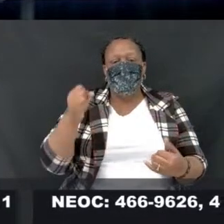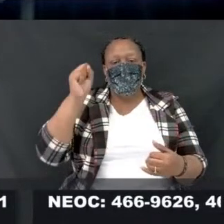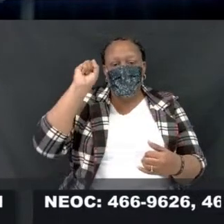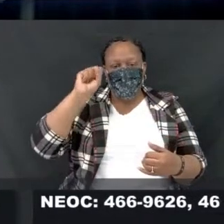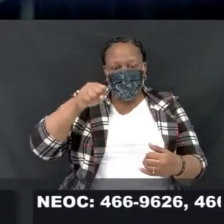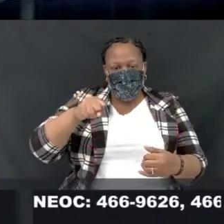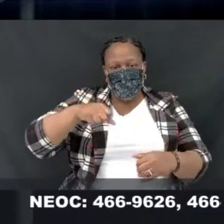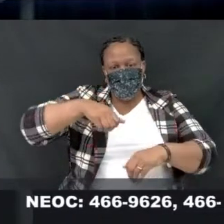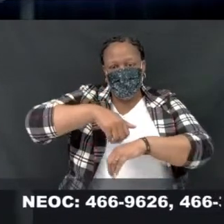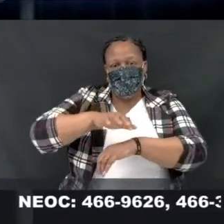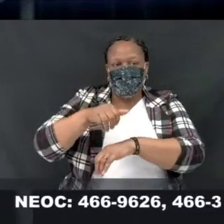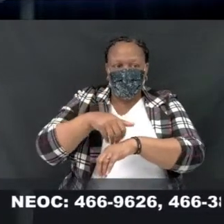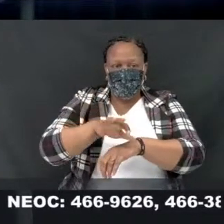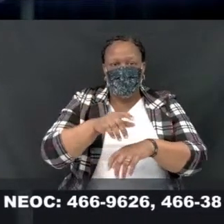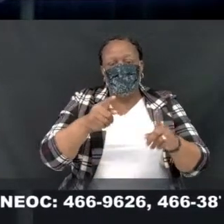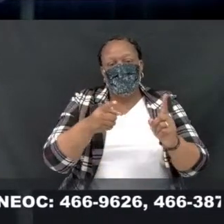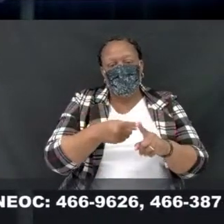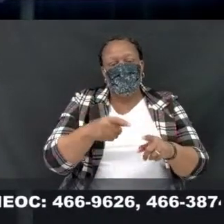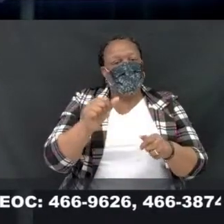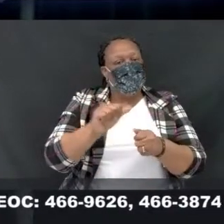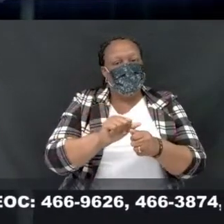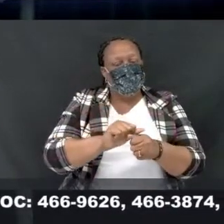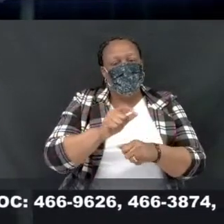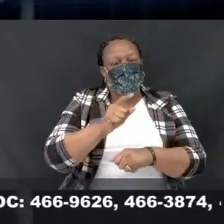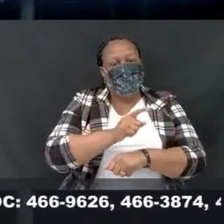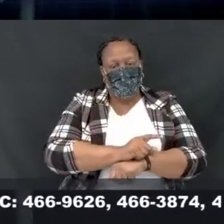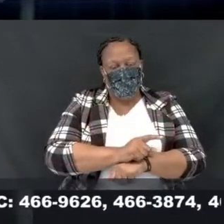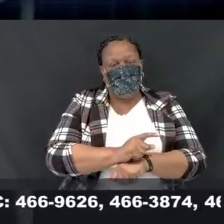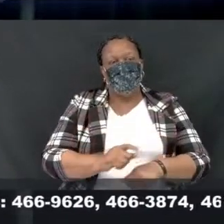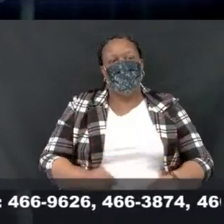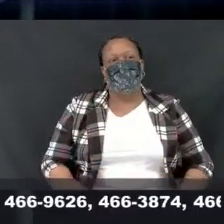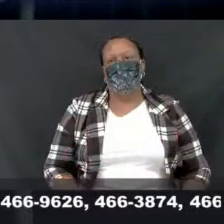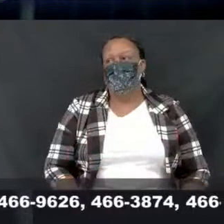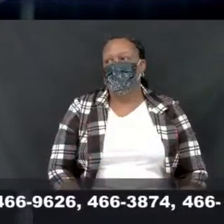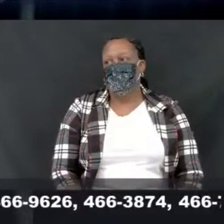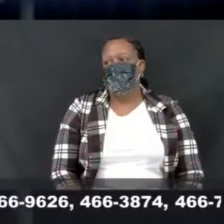disseminate the data on a daily basis.